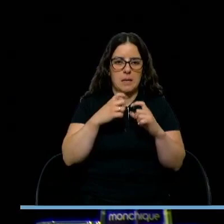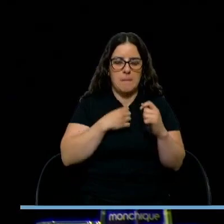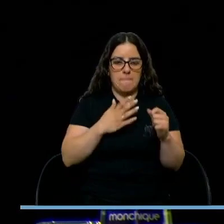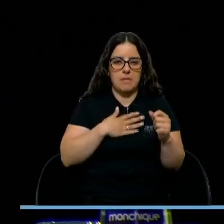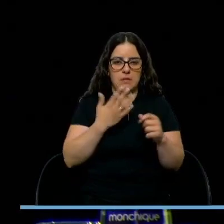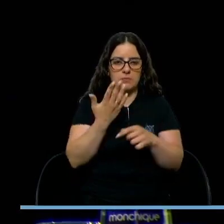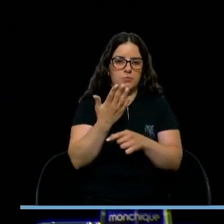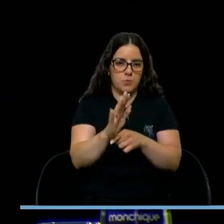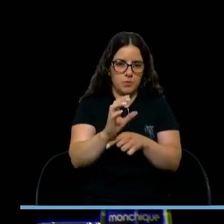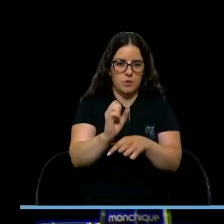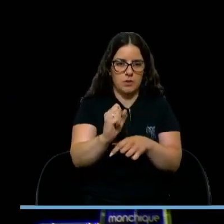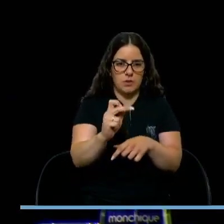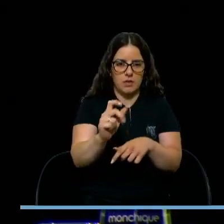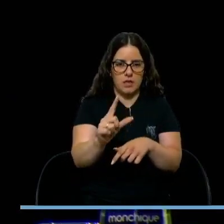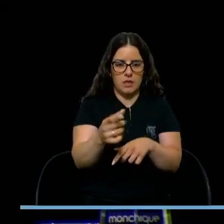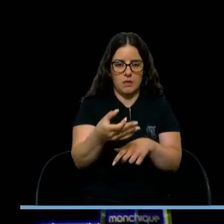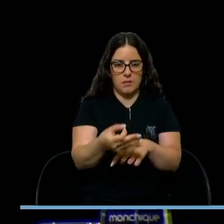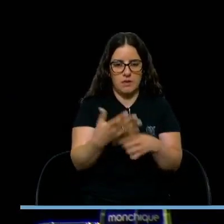like Galp